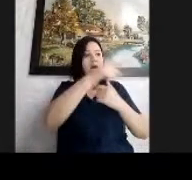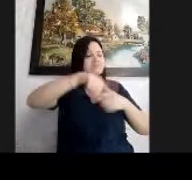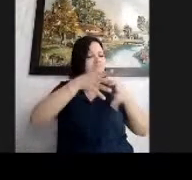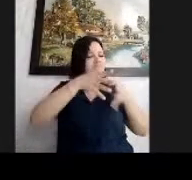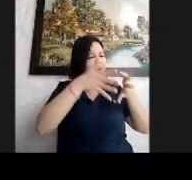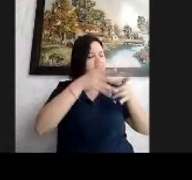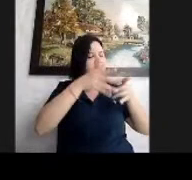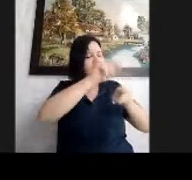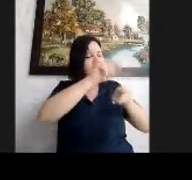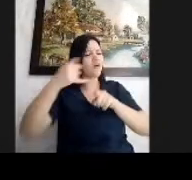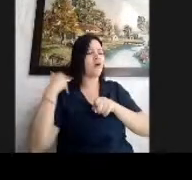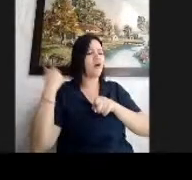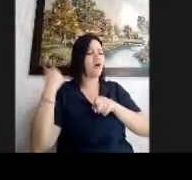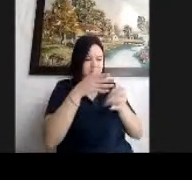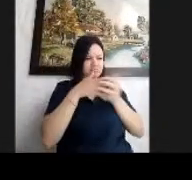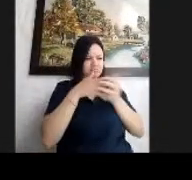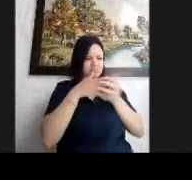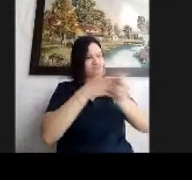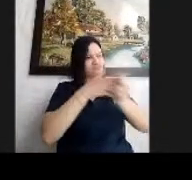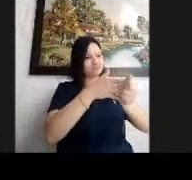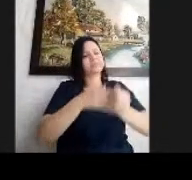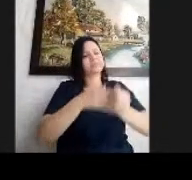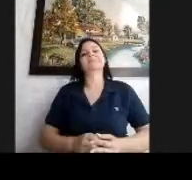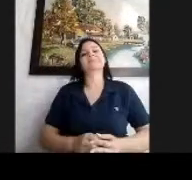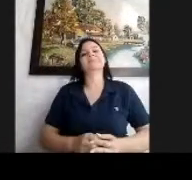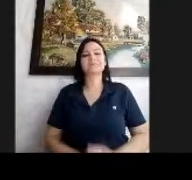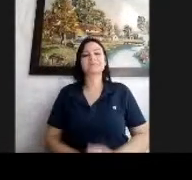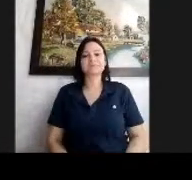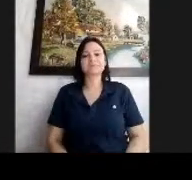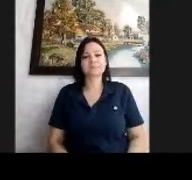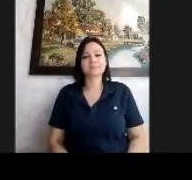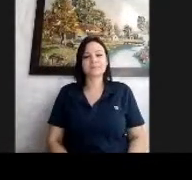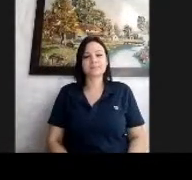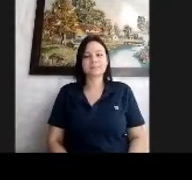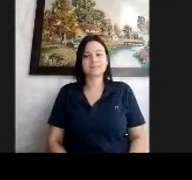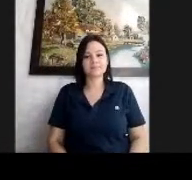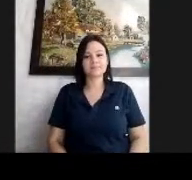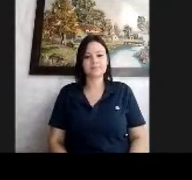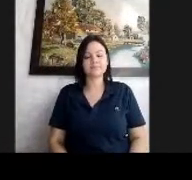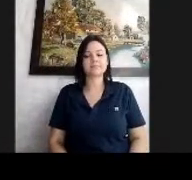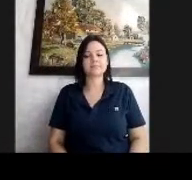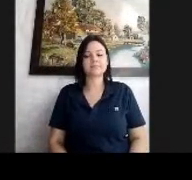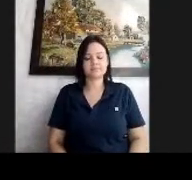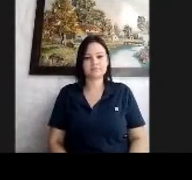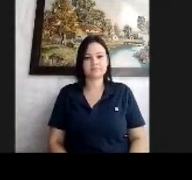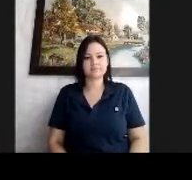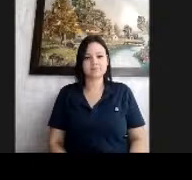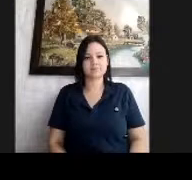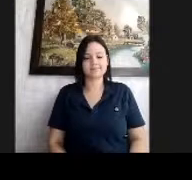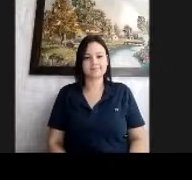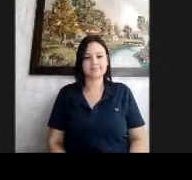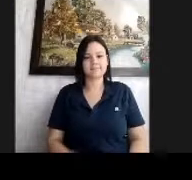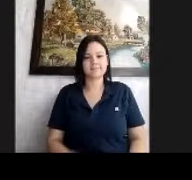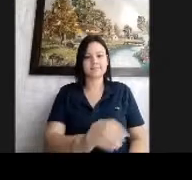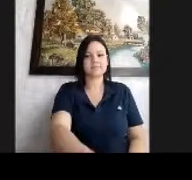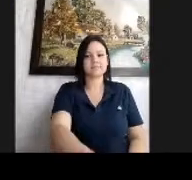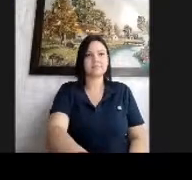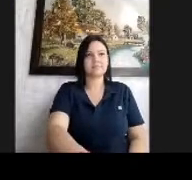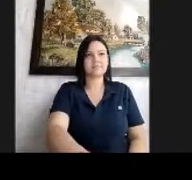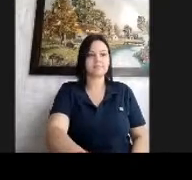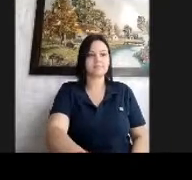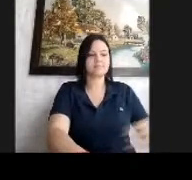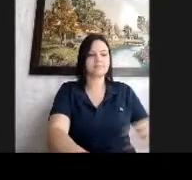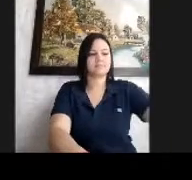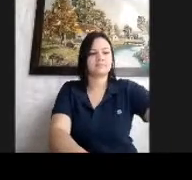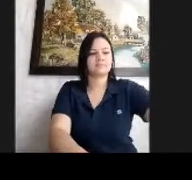the most effective route in which we can give to our youth